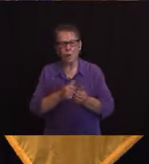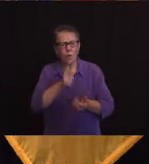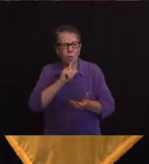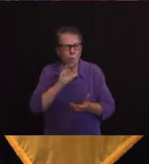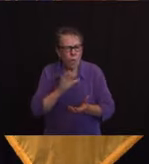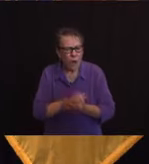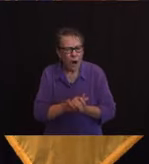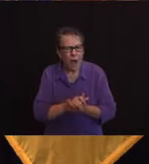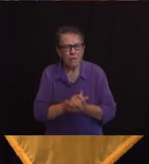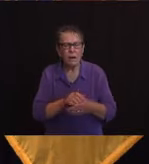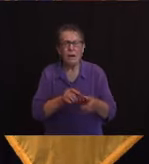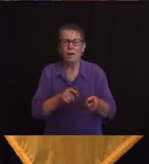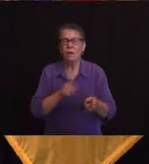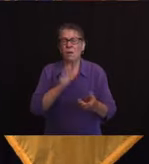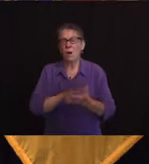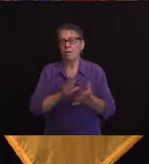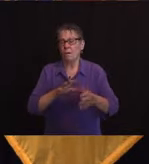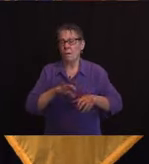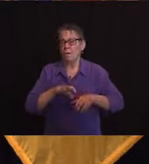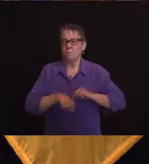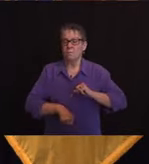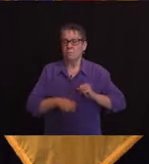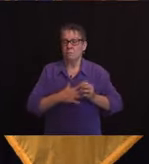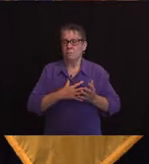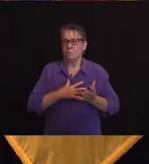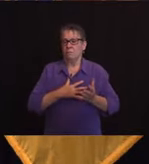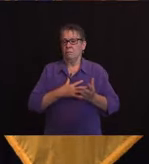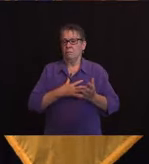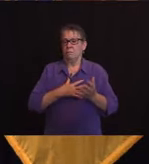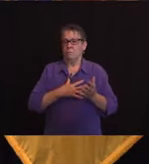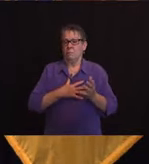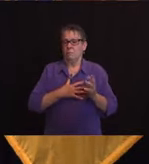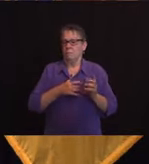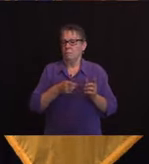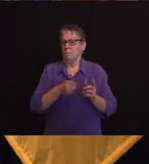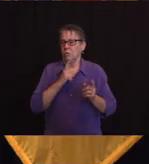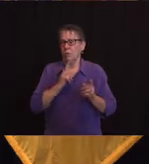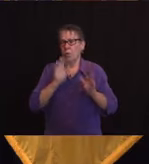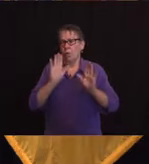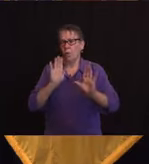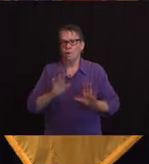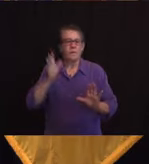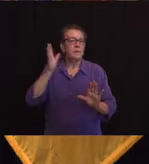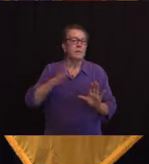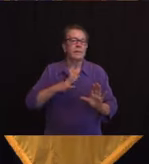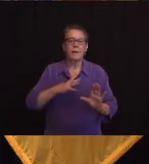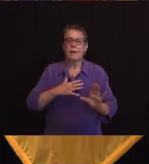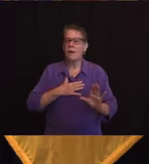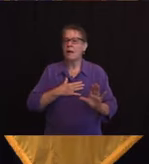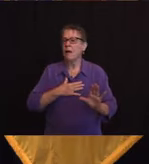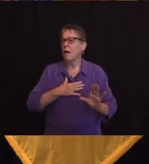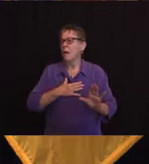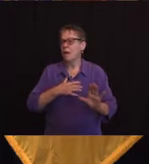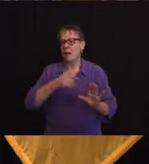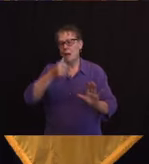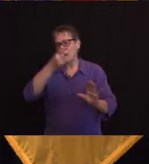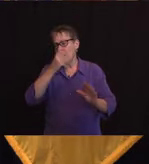torn to pieces. He sounds like he was a great guy. I never had the pleasure, but God bless him. And again, happy birthday.